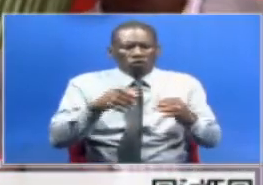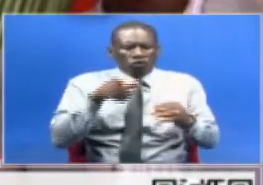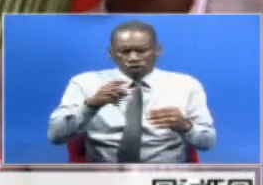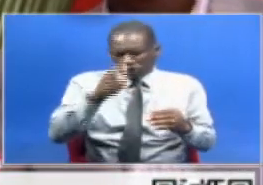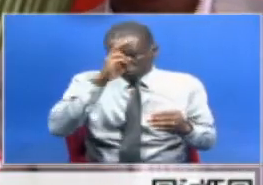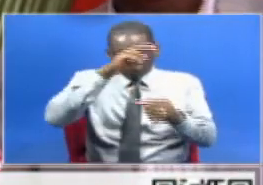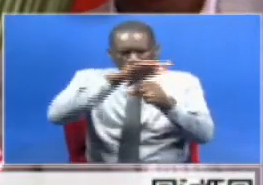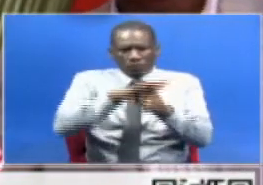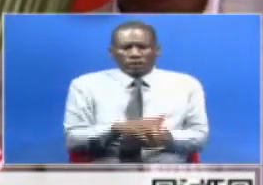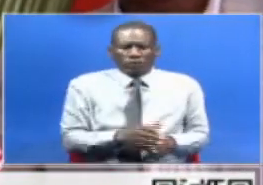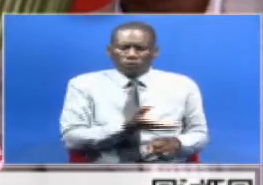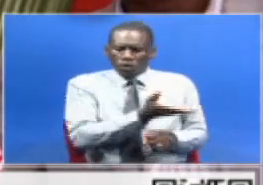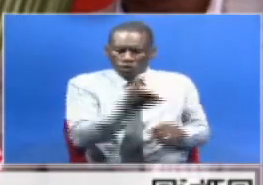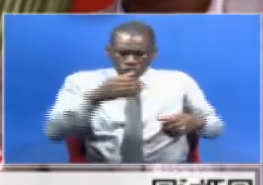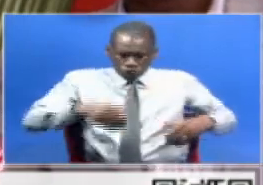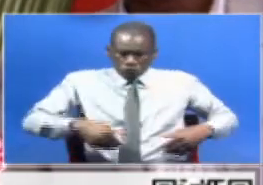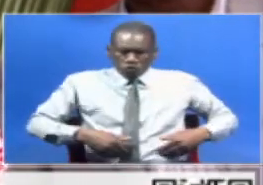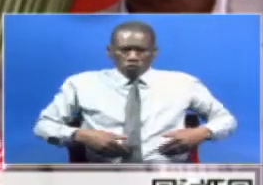Vijana ambao